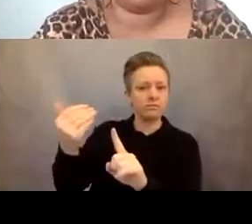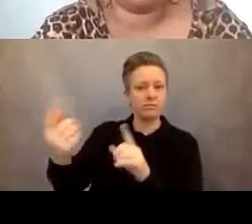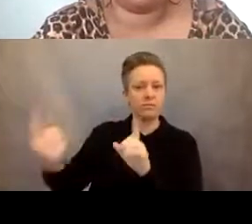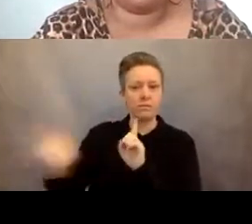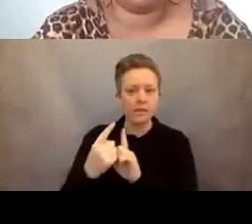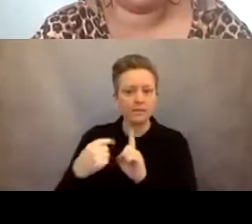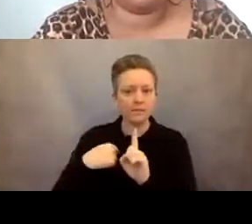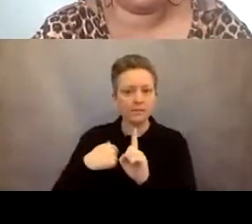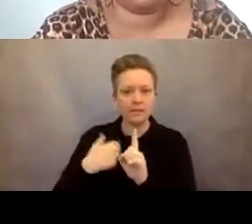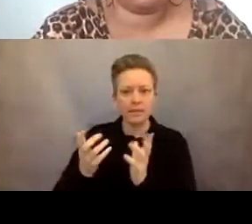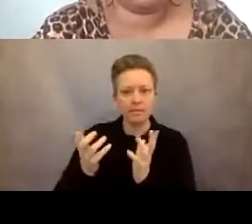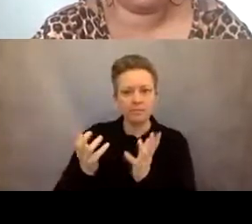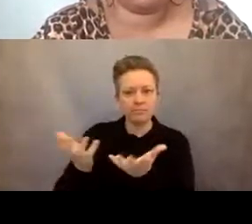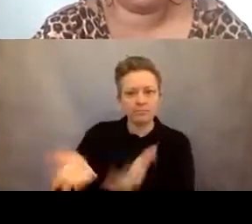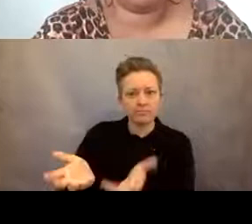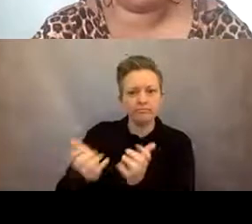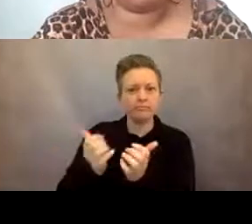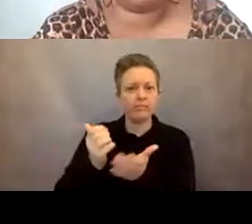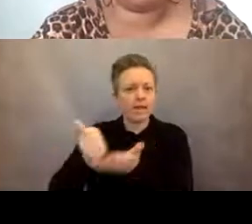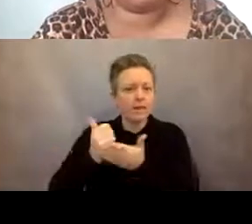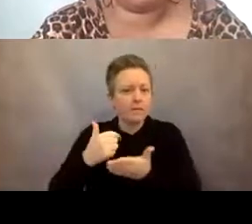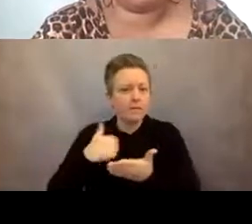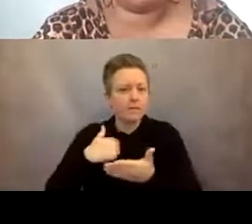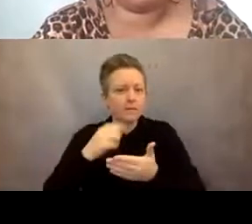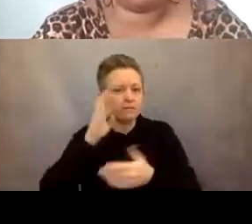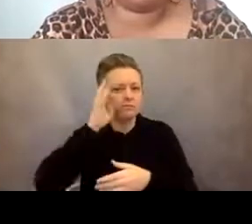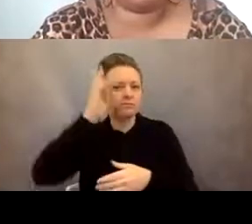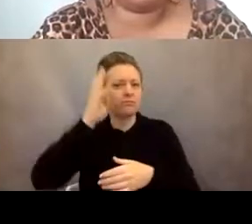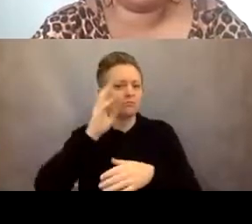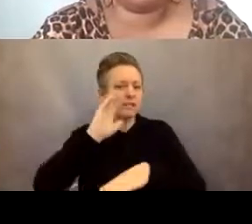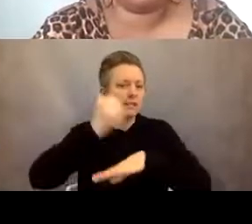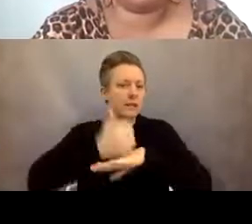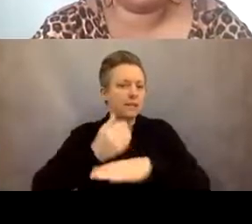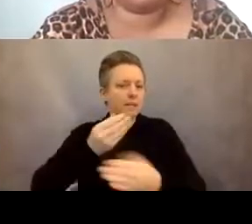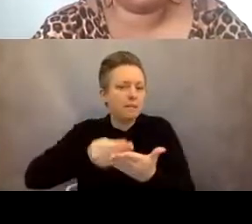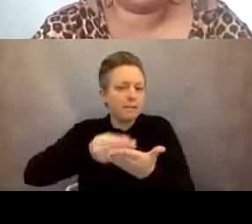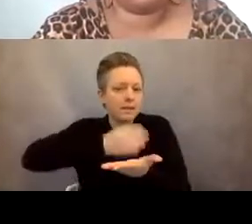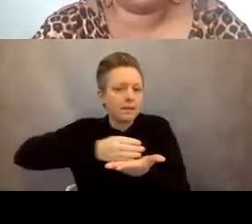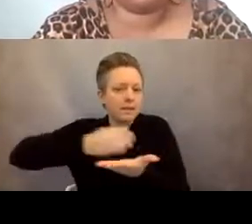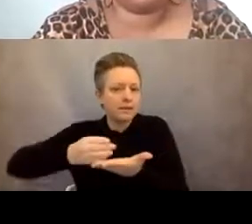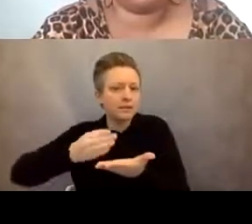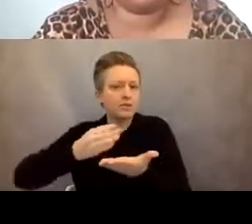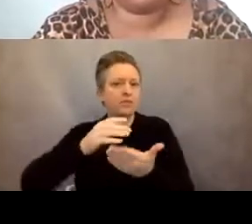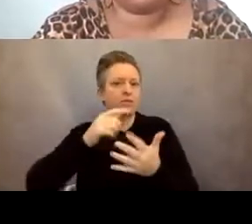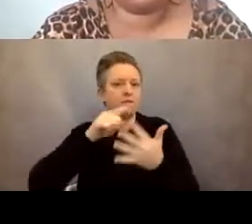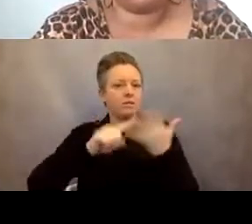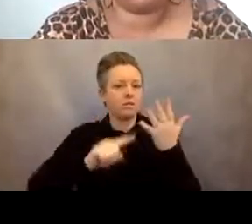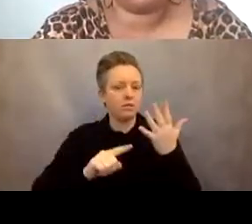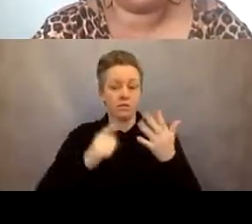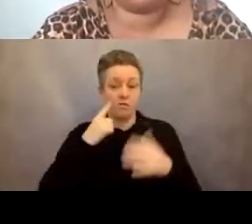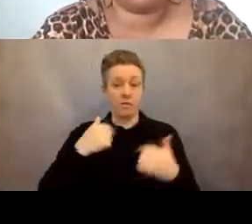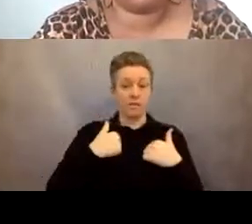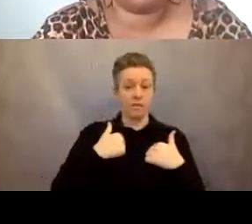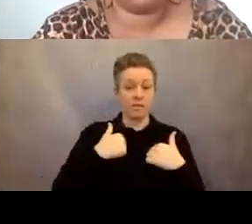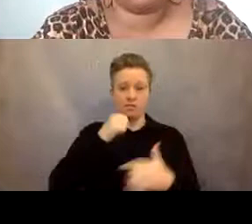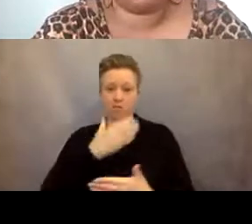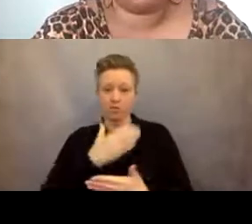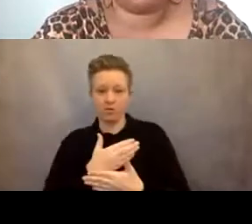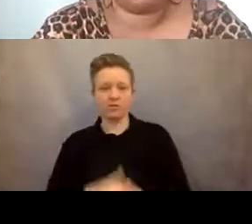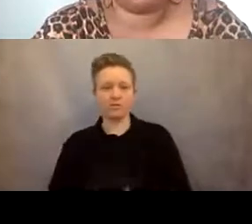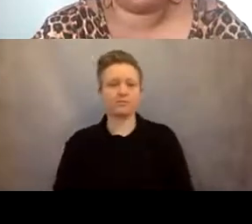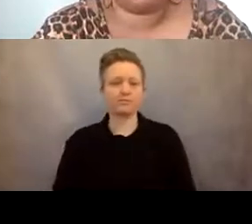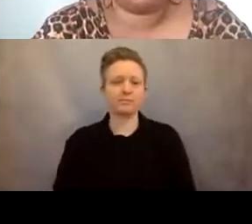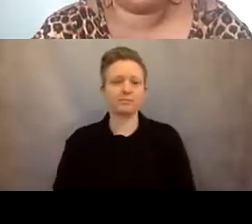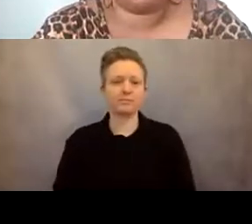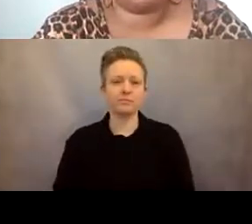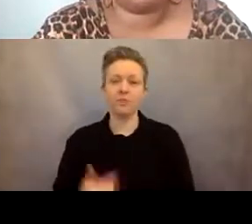to create a budget and make sure that I was taking care of the property and my daughter. And I was okay with that. Some women say, oh, they all up